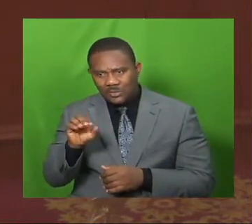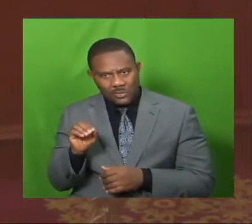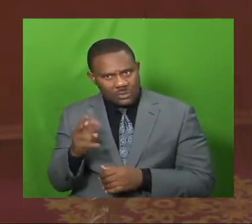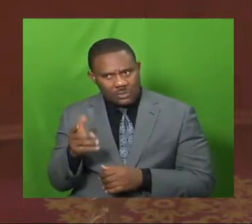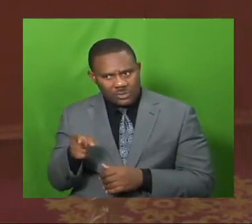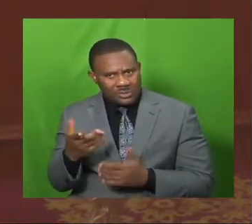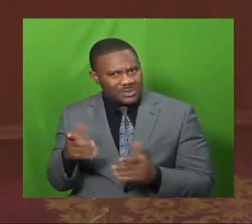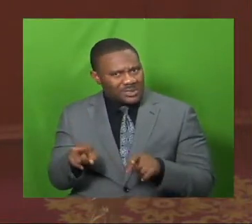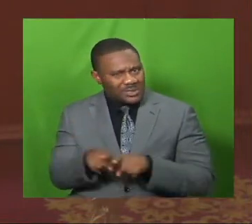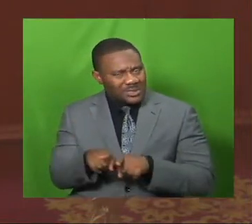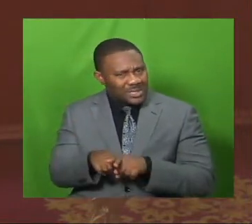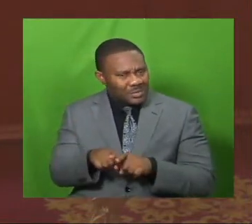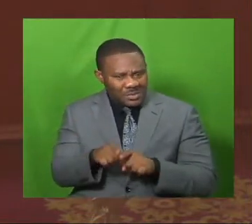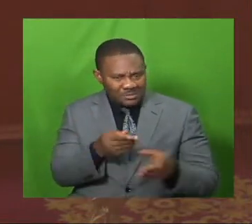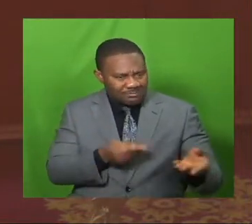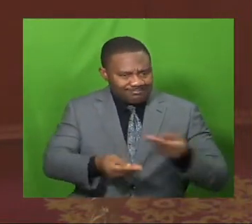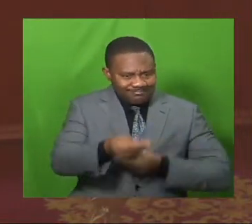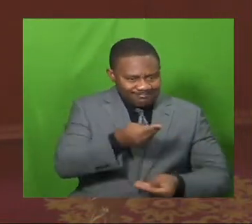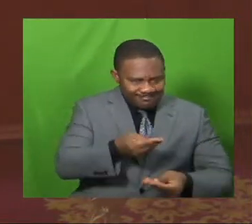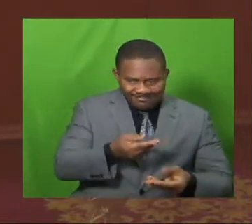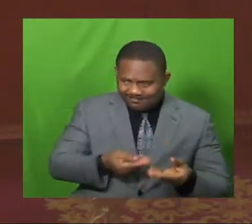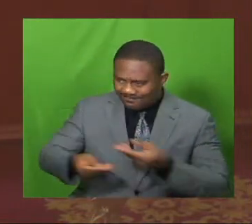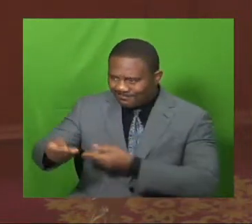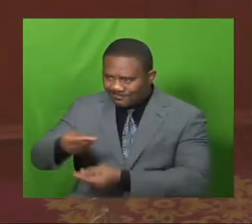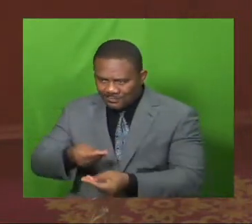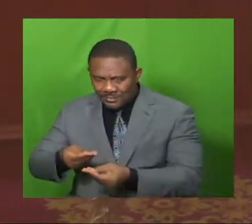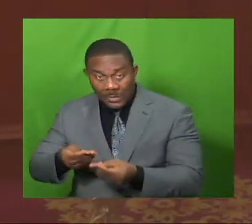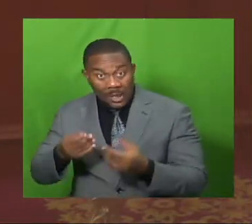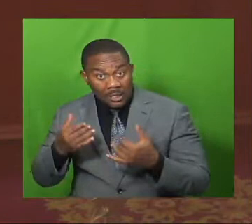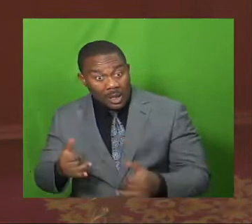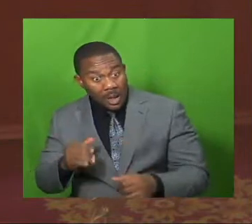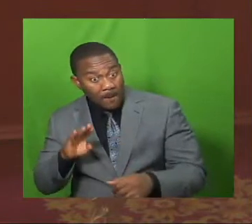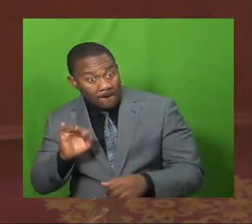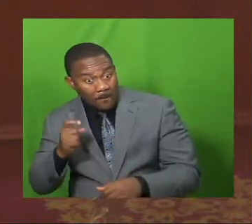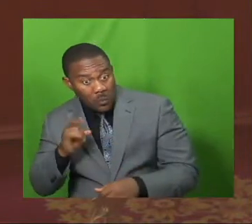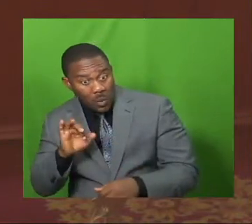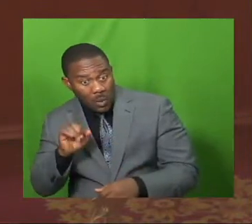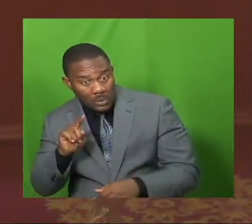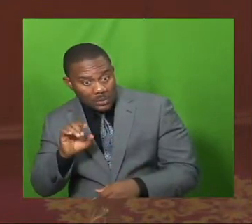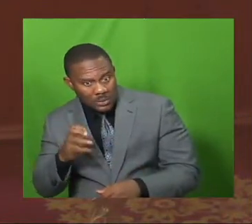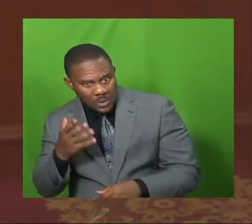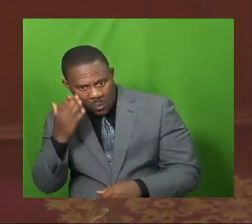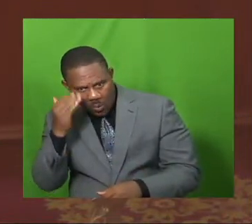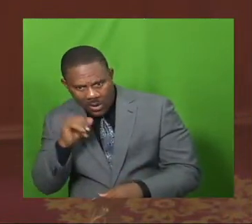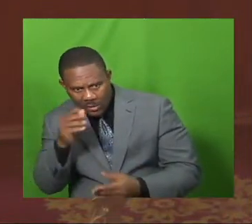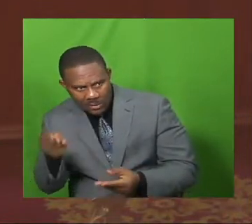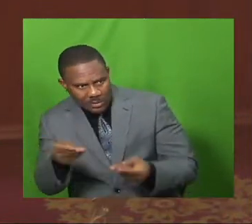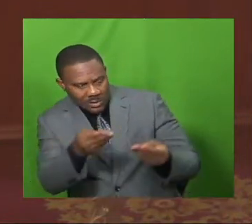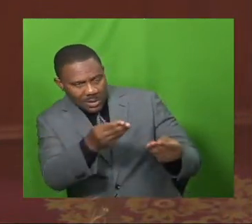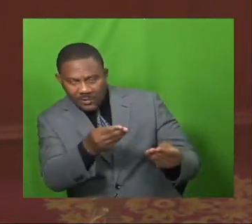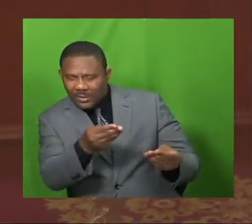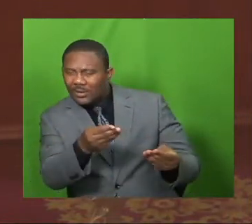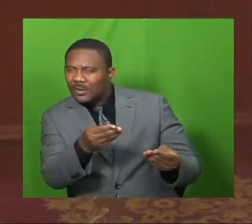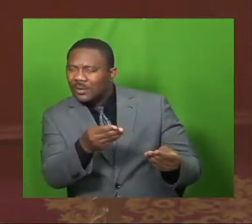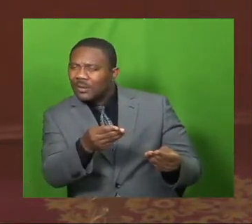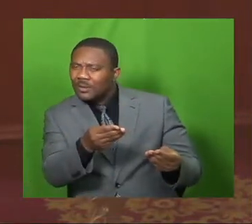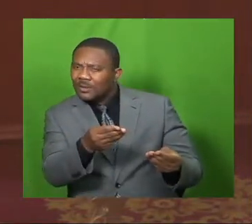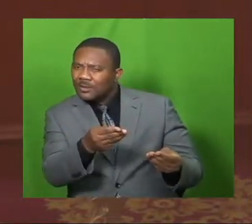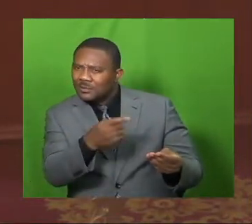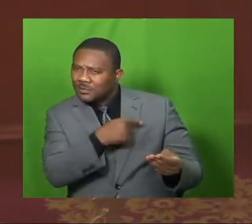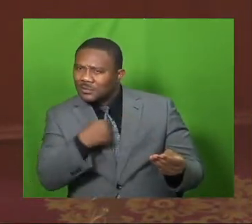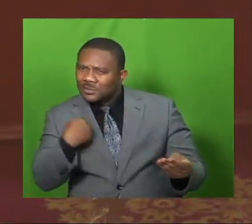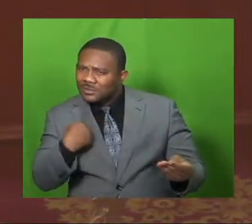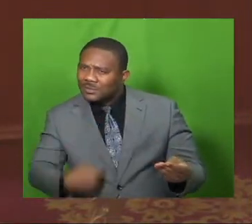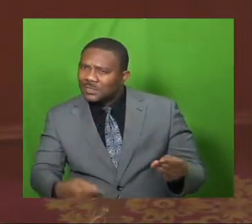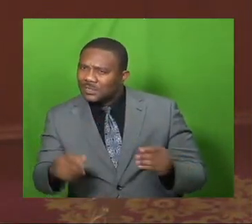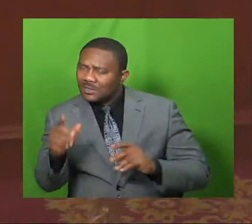That's what they told us. Today is the bauxite not there. Why are you not giving bauxite to the Chinese to defray their debt? It is this level